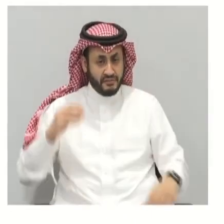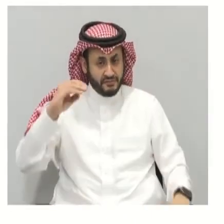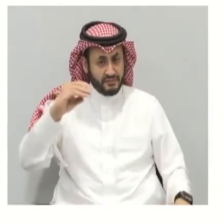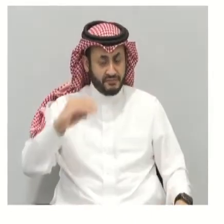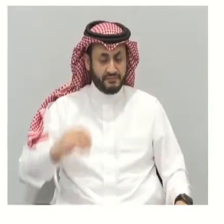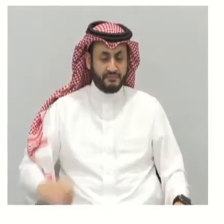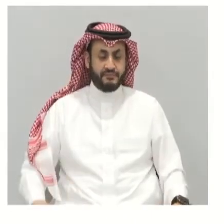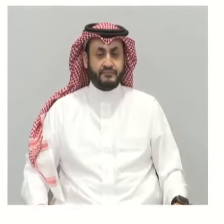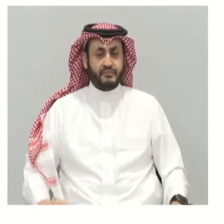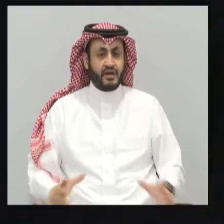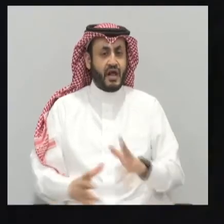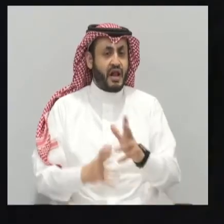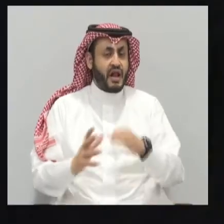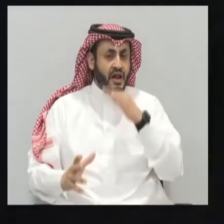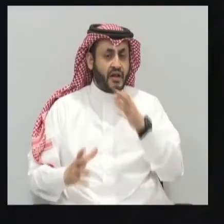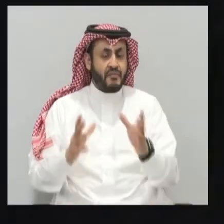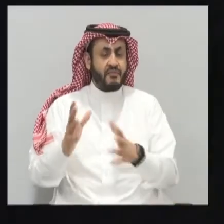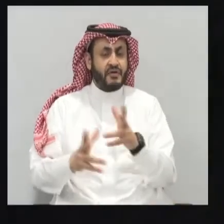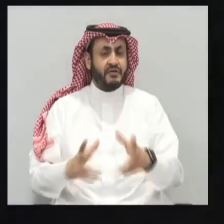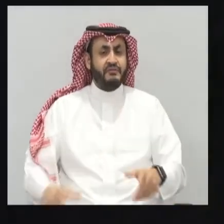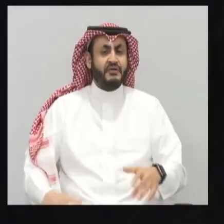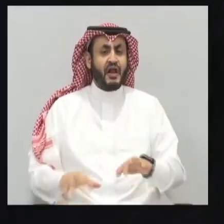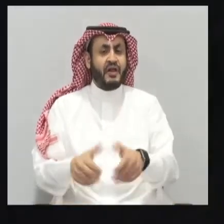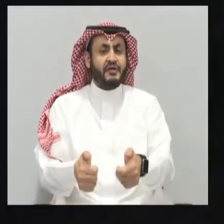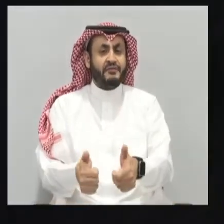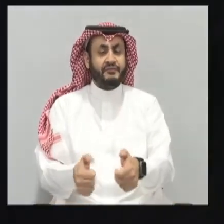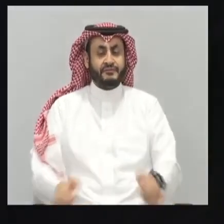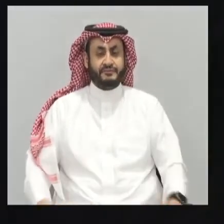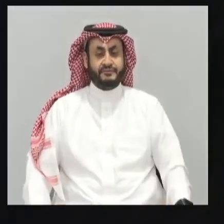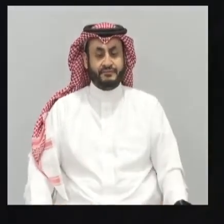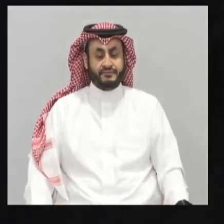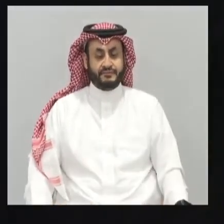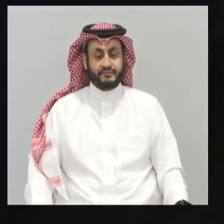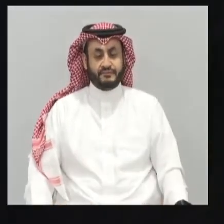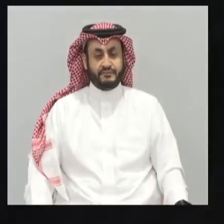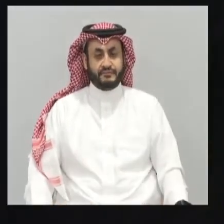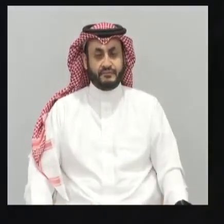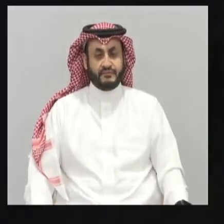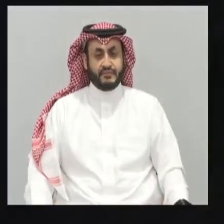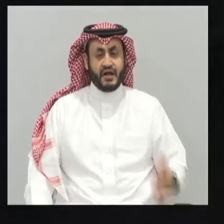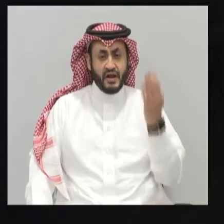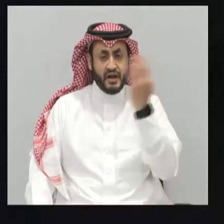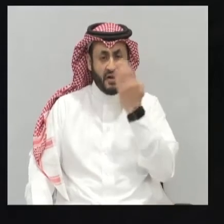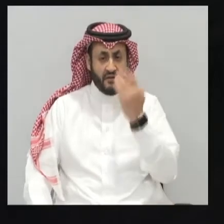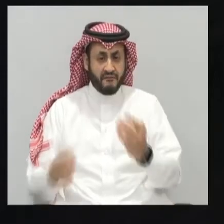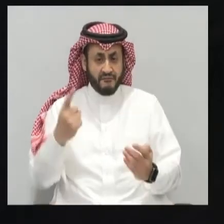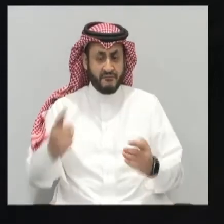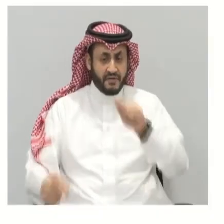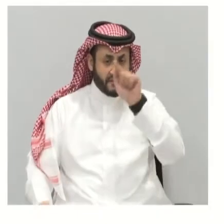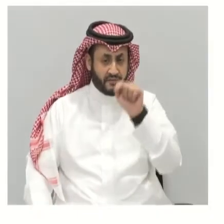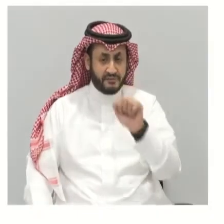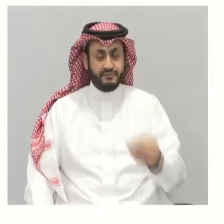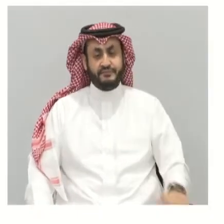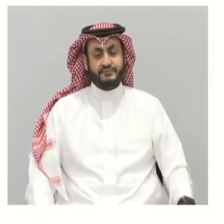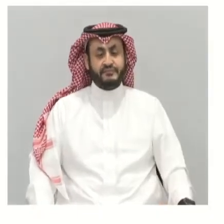talking about the video games or online games. So let's read the first question. What are